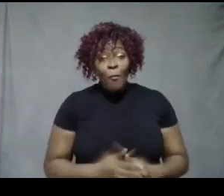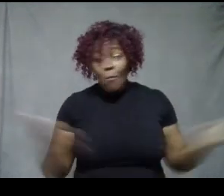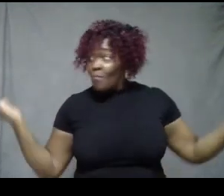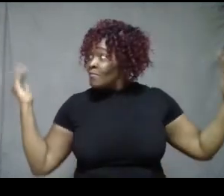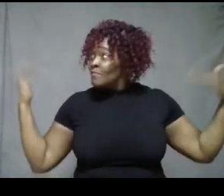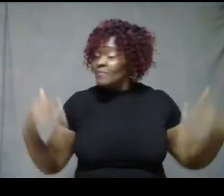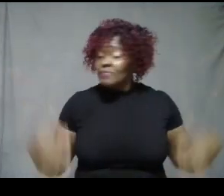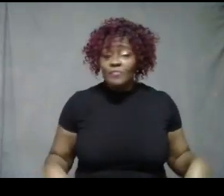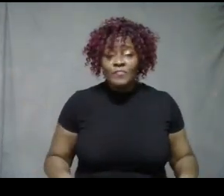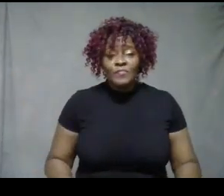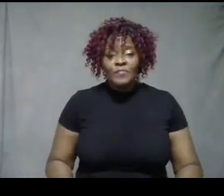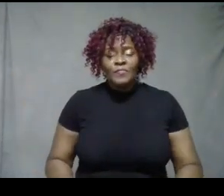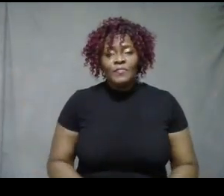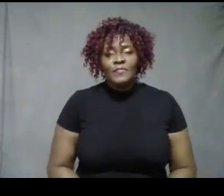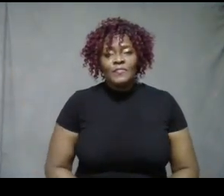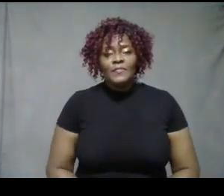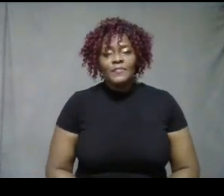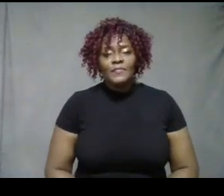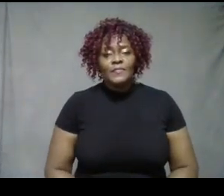it. And yes.